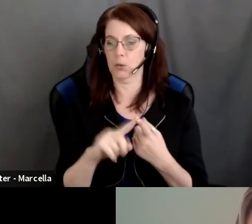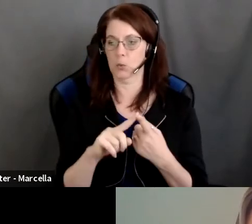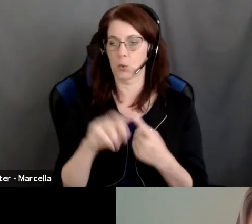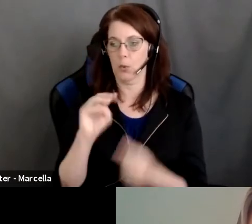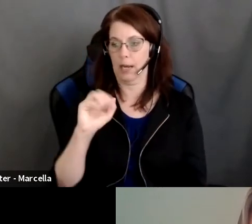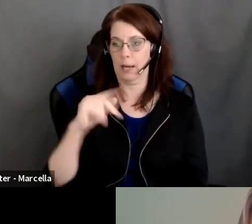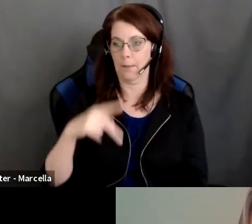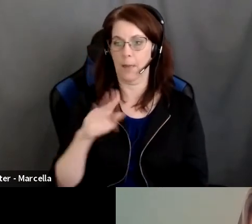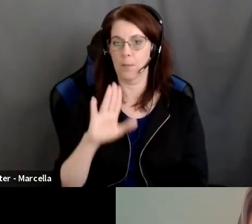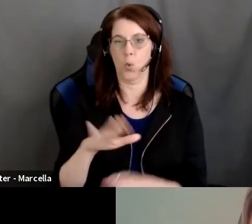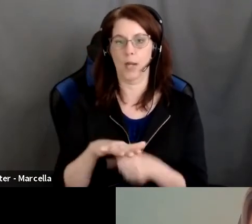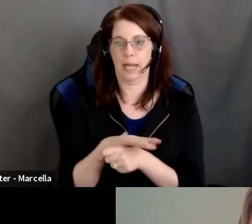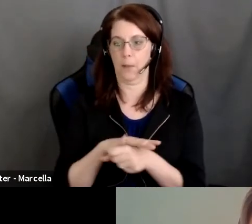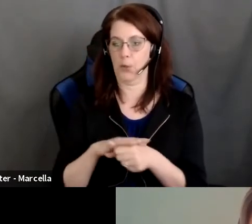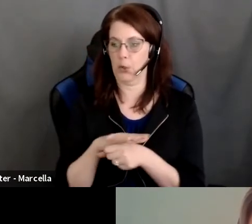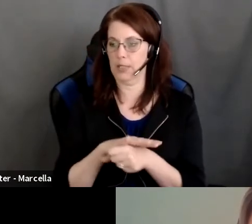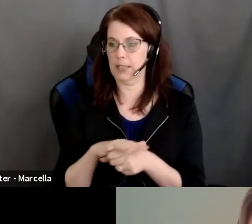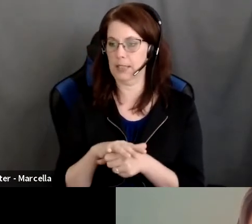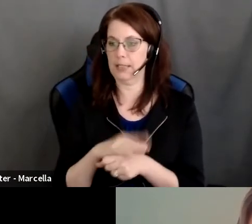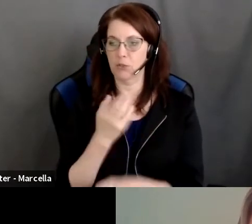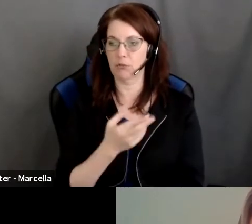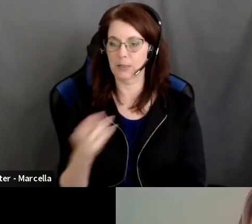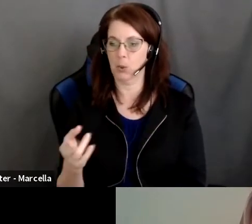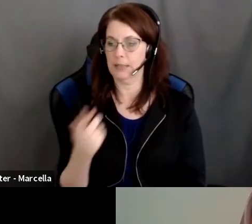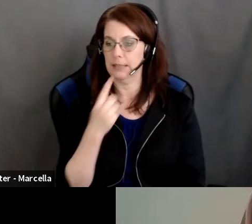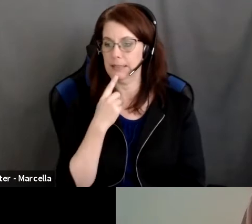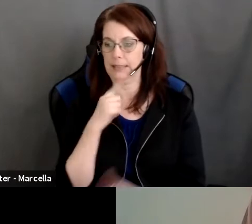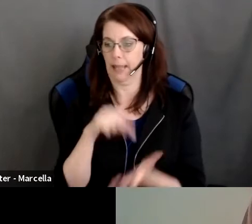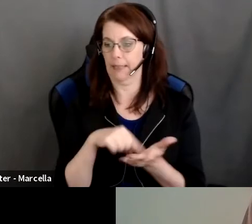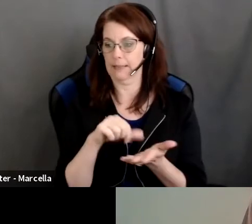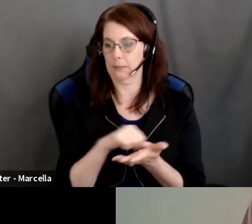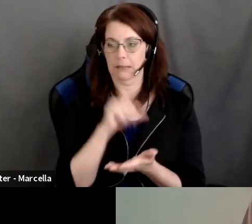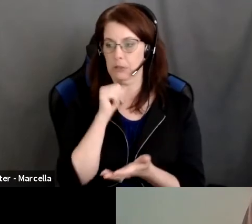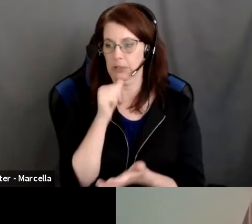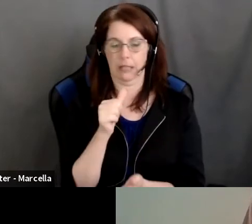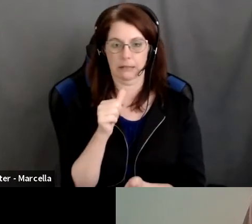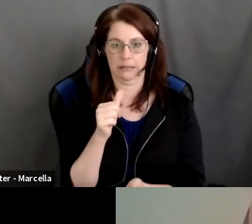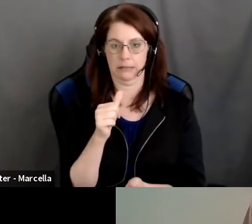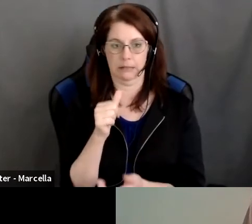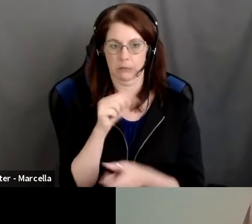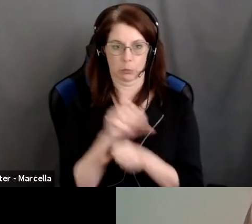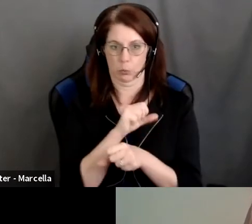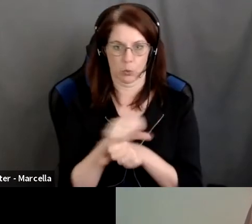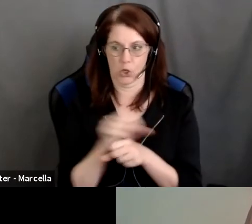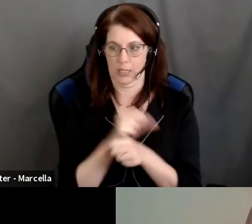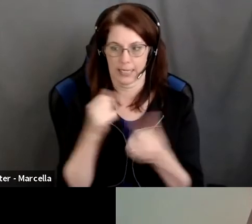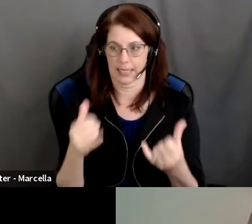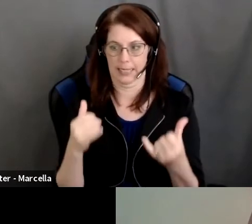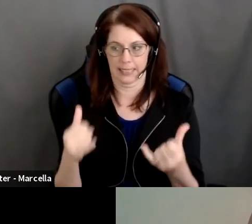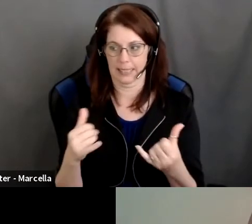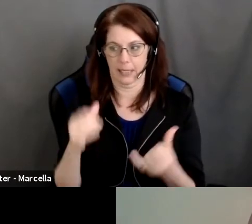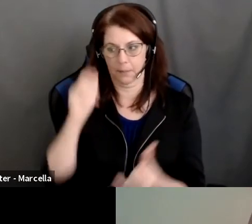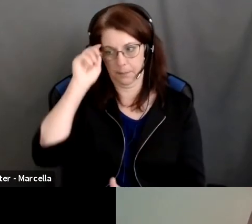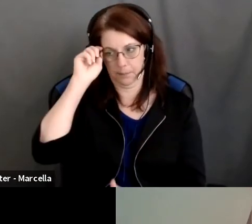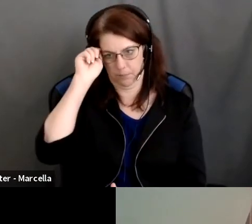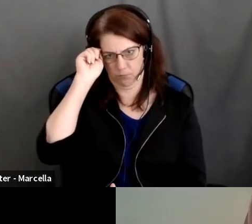Your Neighborhood resource, and it seems to not be working at this time.